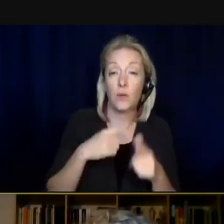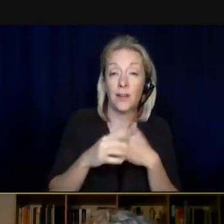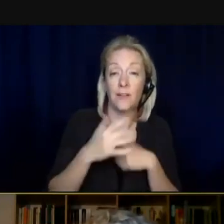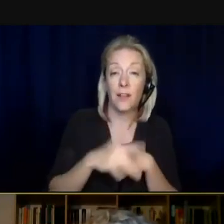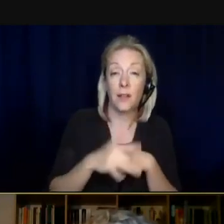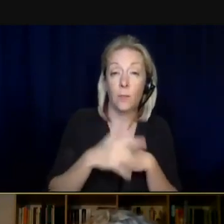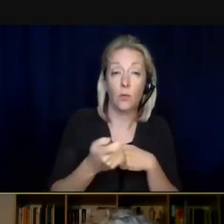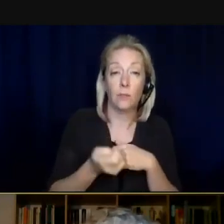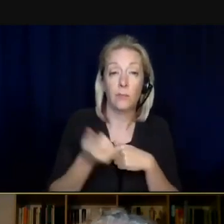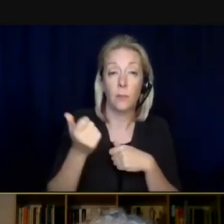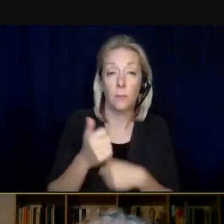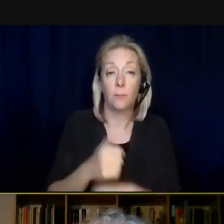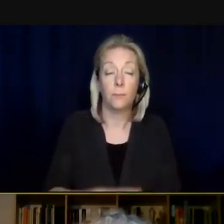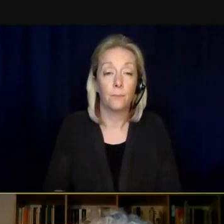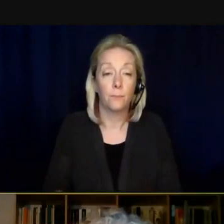barnstorm. Yep.